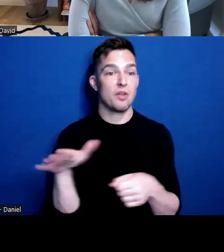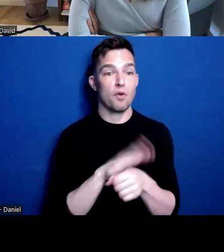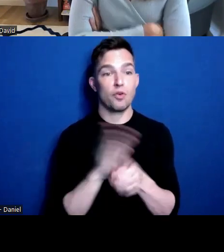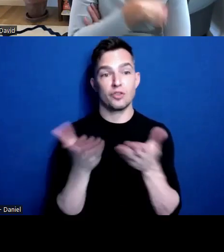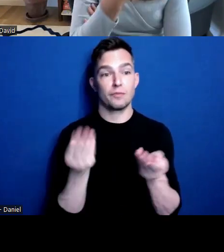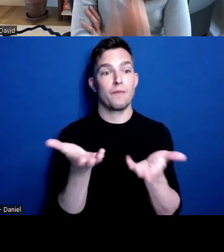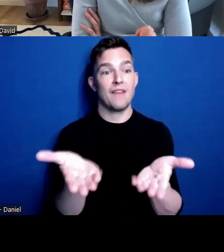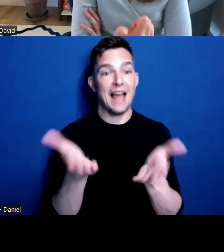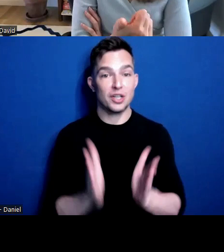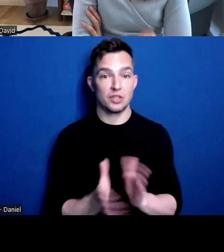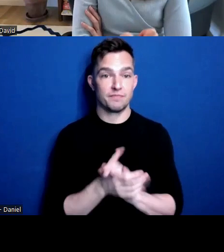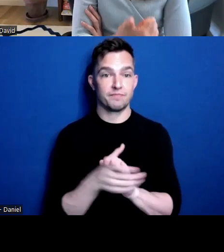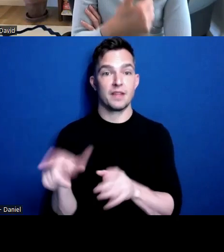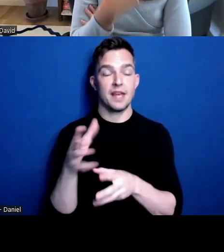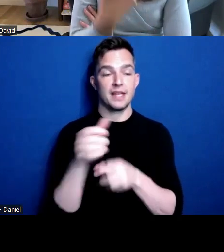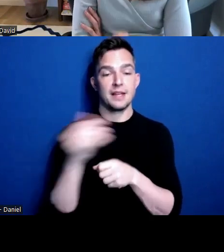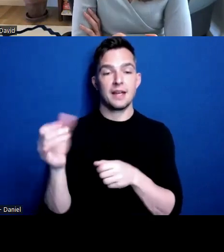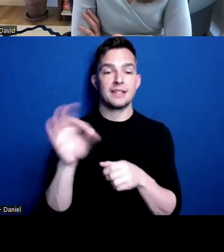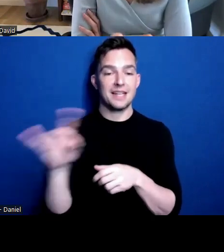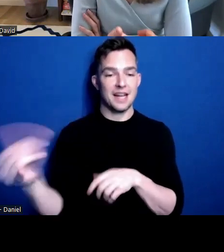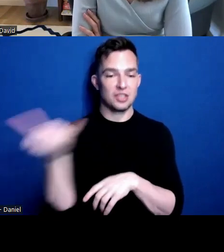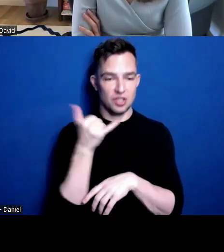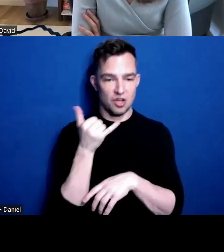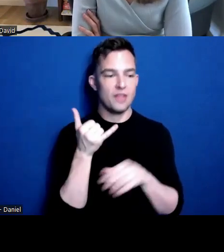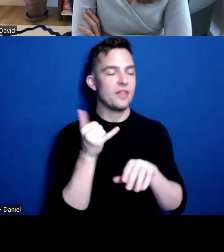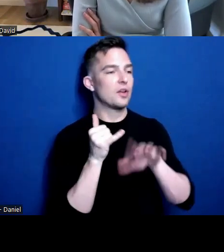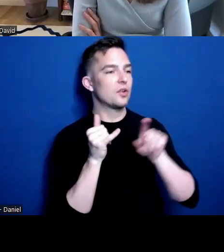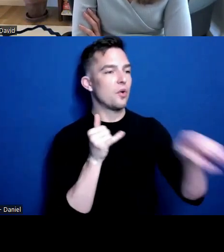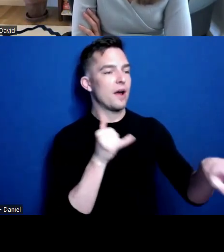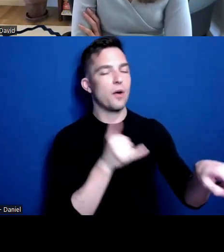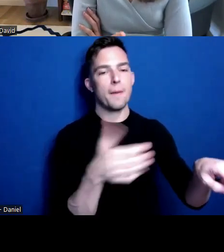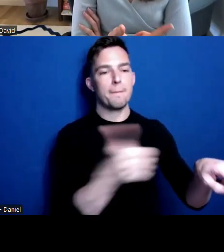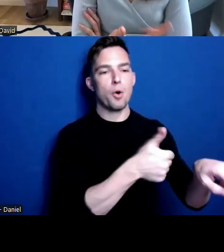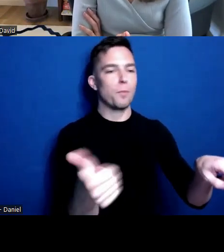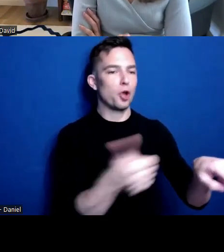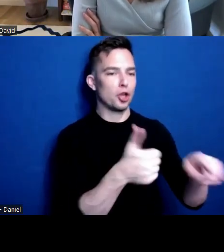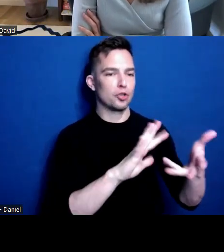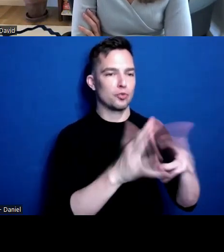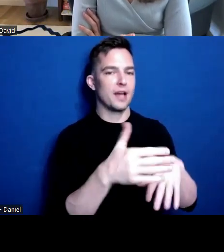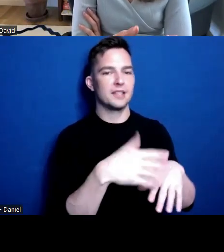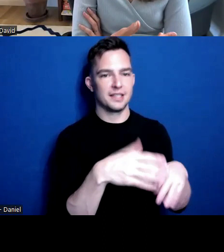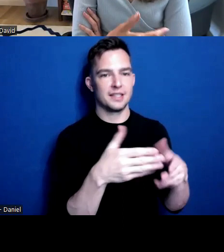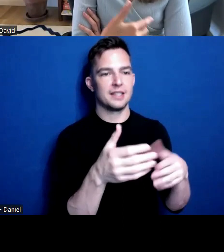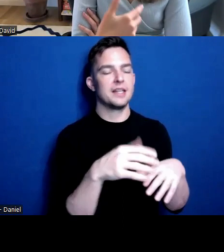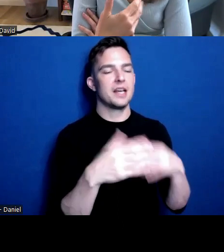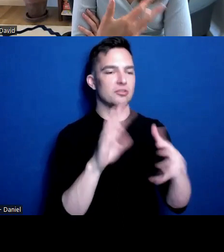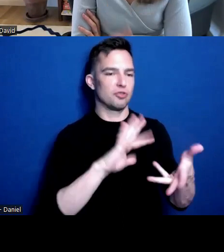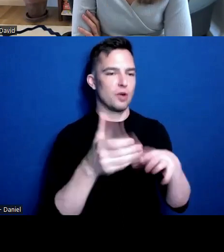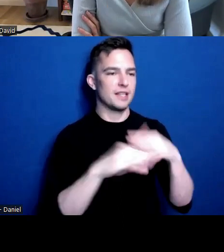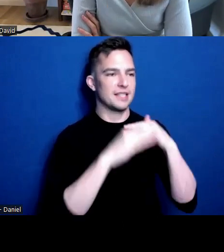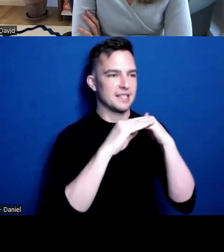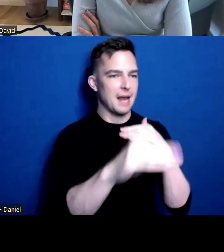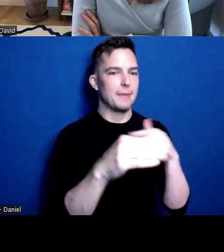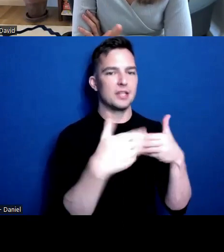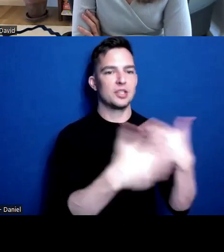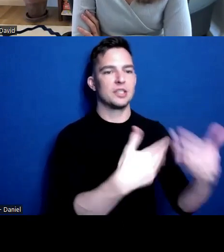provider. They receive the 988 calls, they're out there delivering mobile crisis if needed, and crisis stabilization, and then they're offering